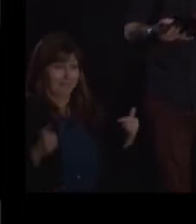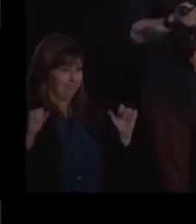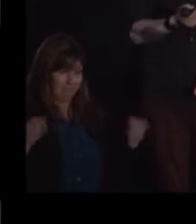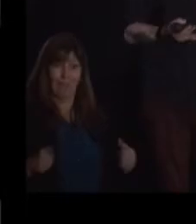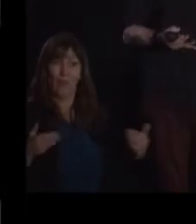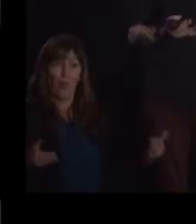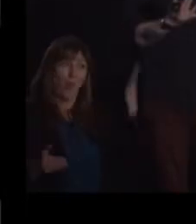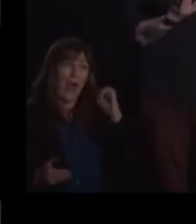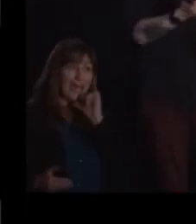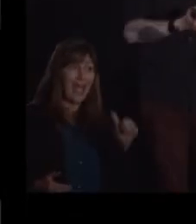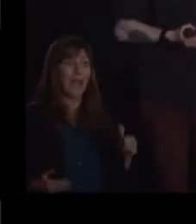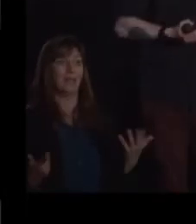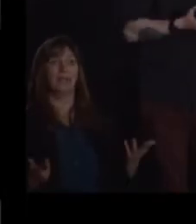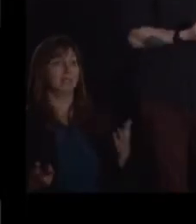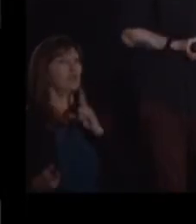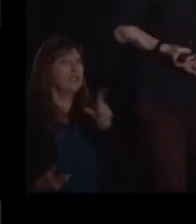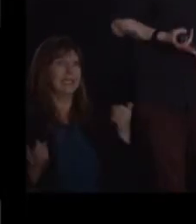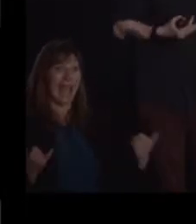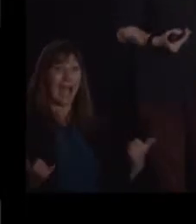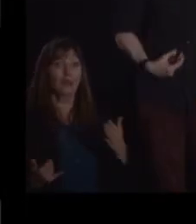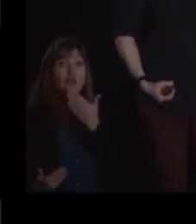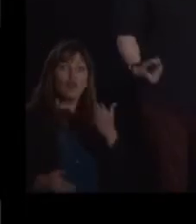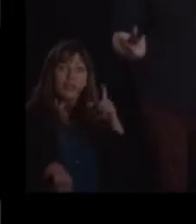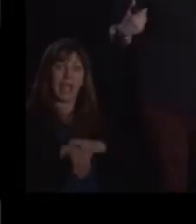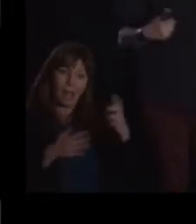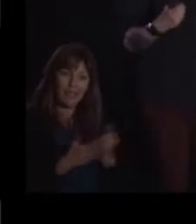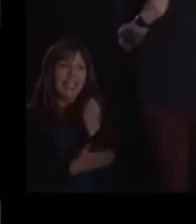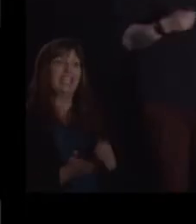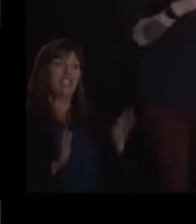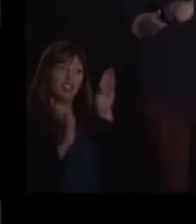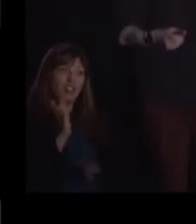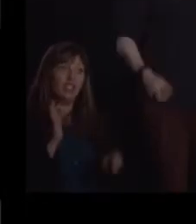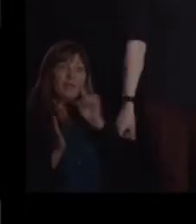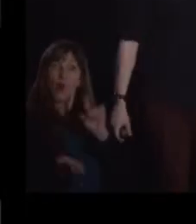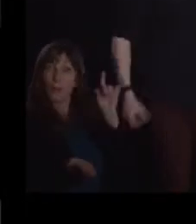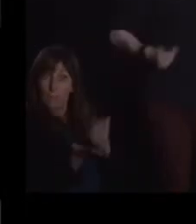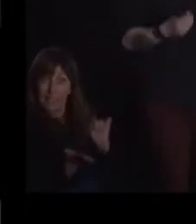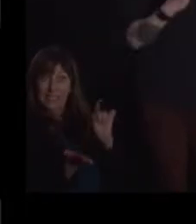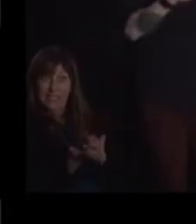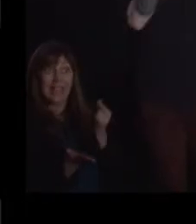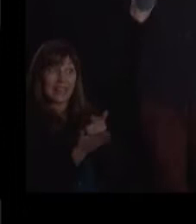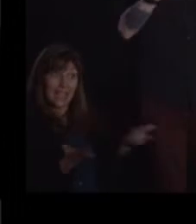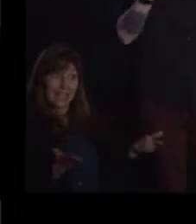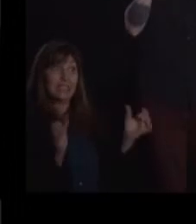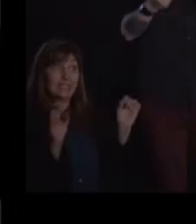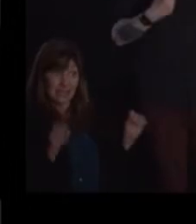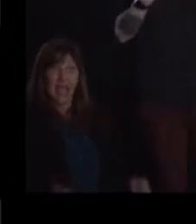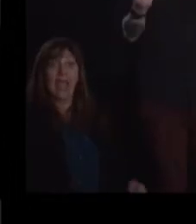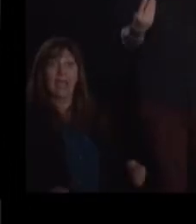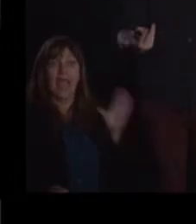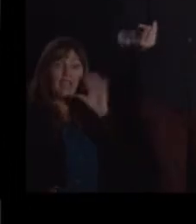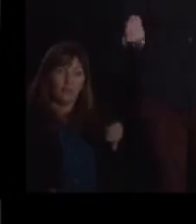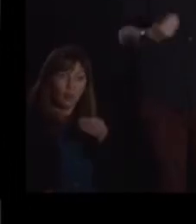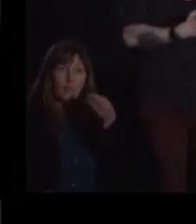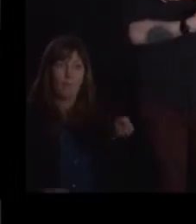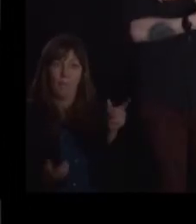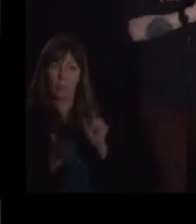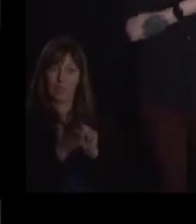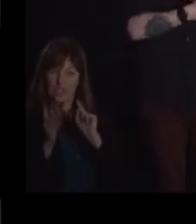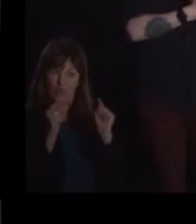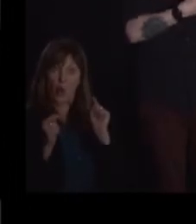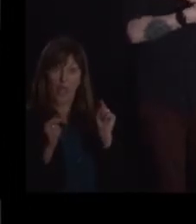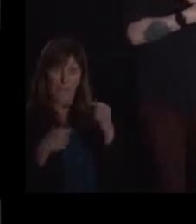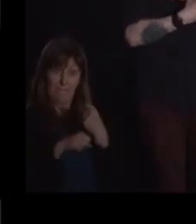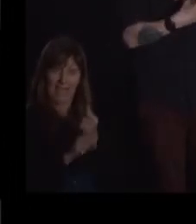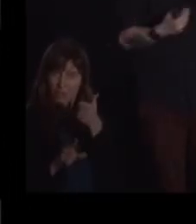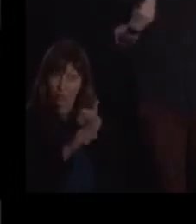now, super cheap to get stuff printed, made, created, and you can make a difference to people because you're giving it that personal touch. That's the